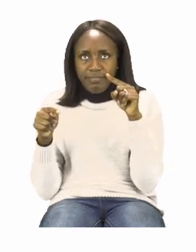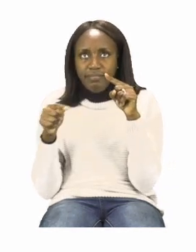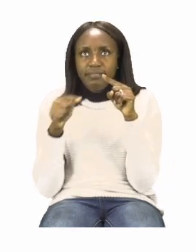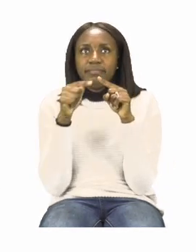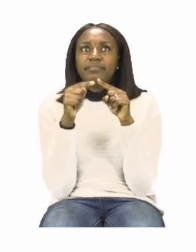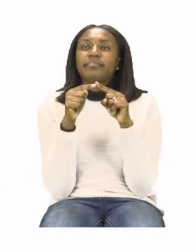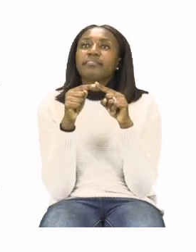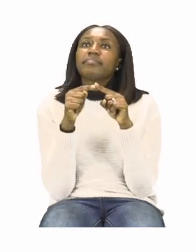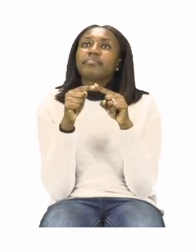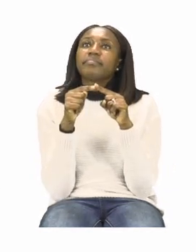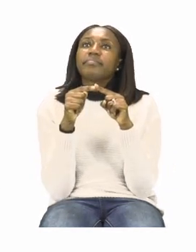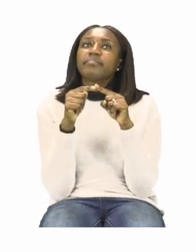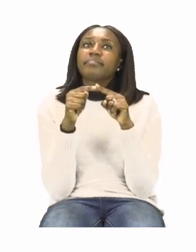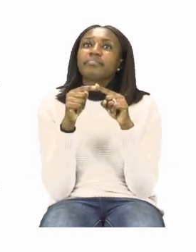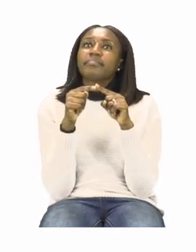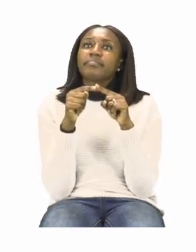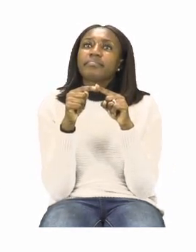pattern?